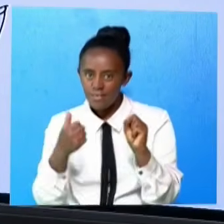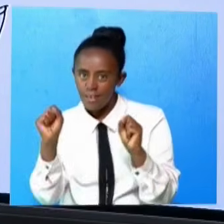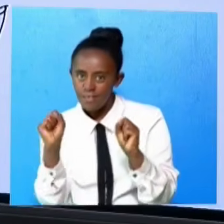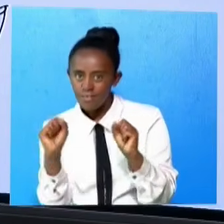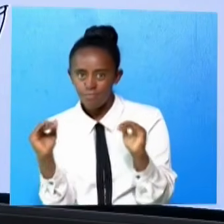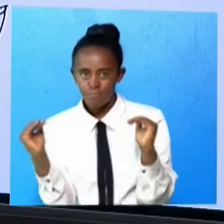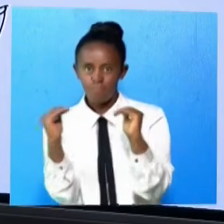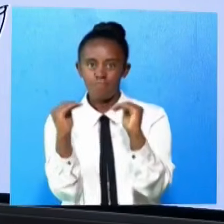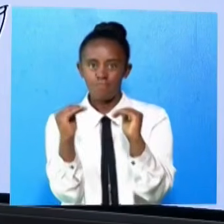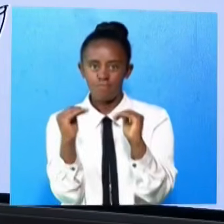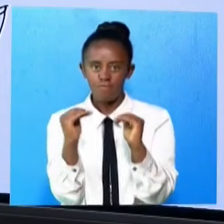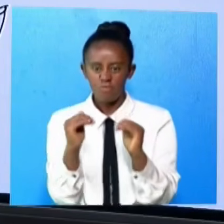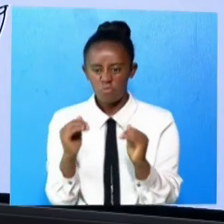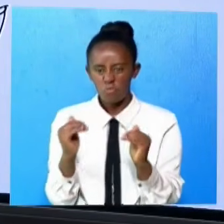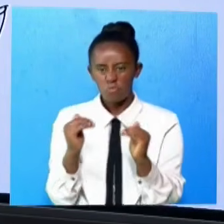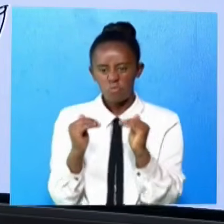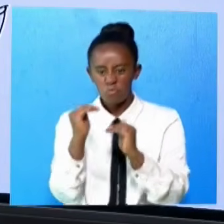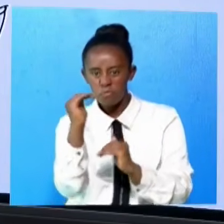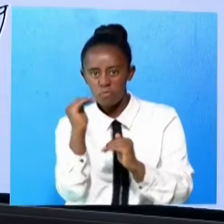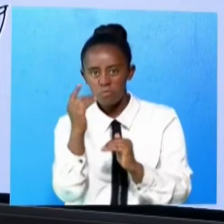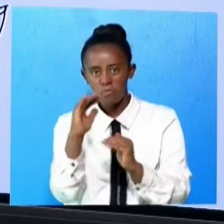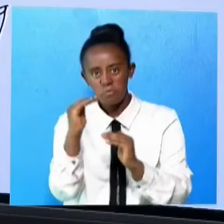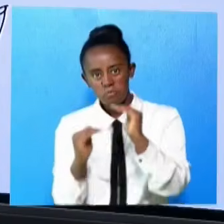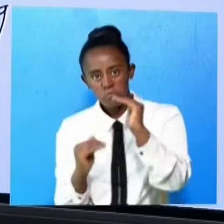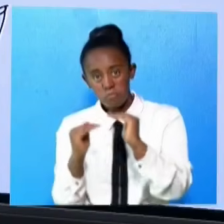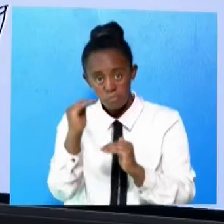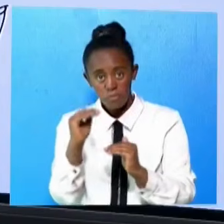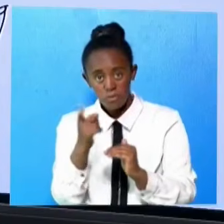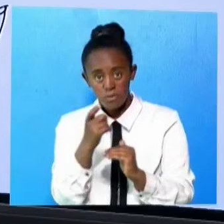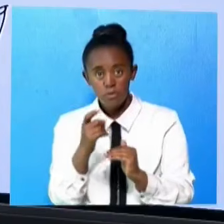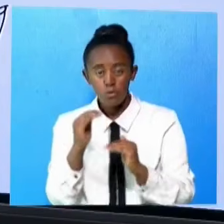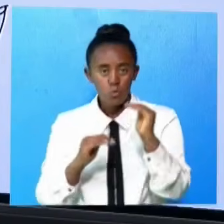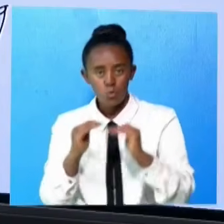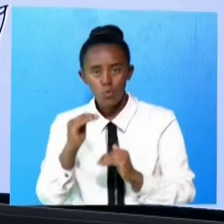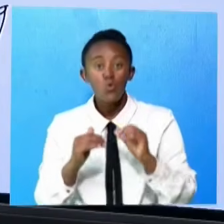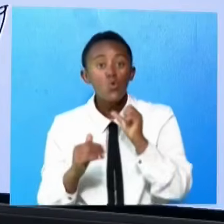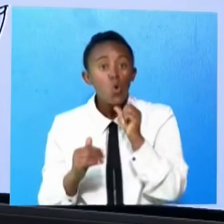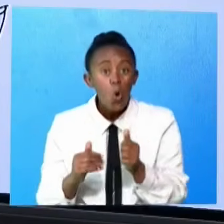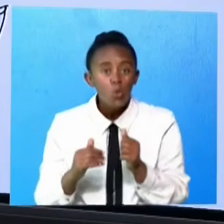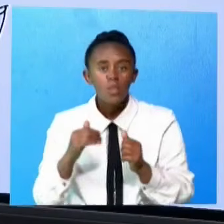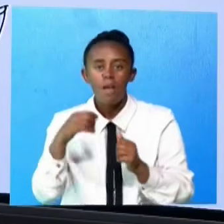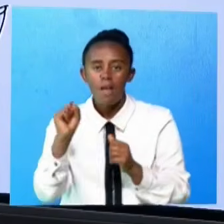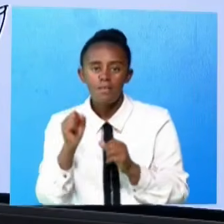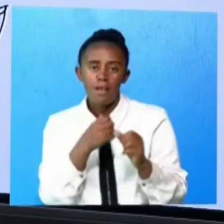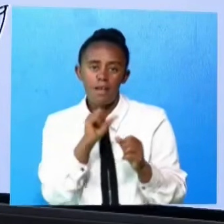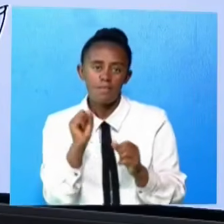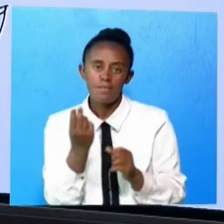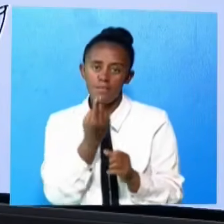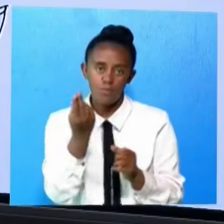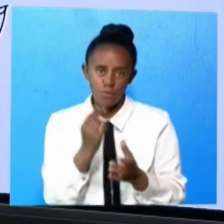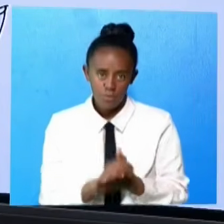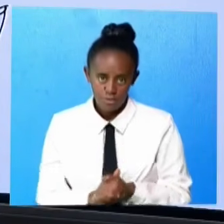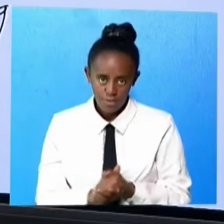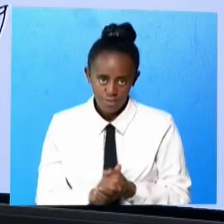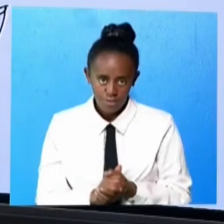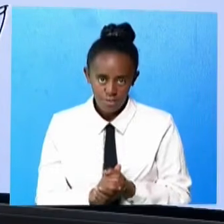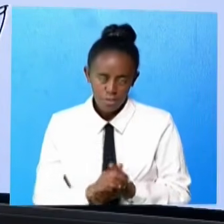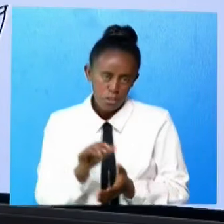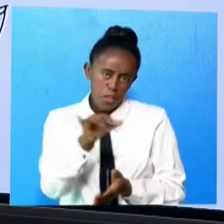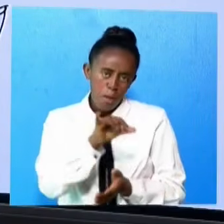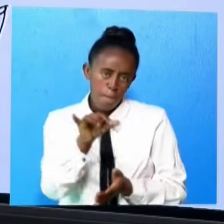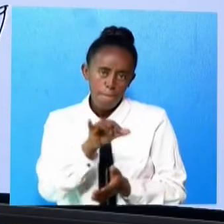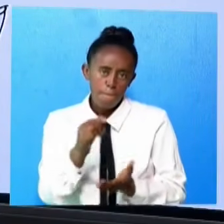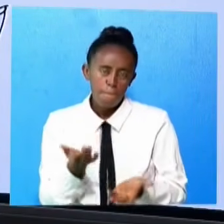When they are not equal in their age, use not as structure. The same is true